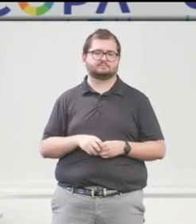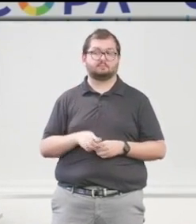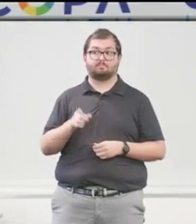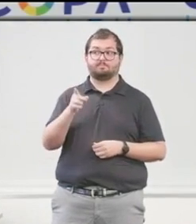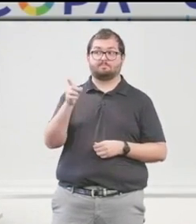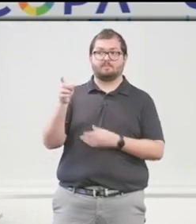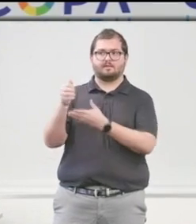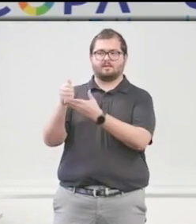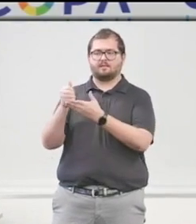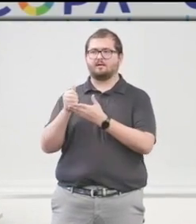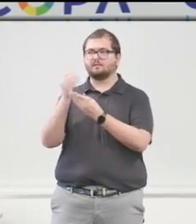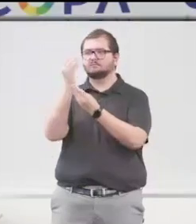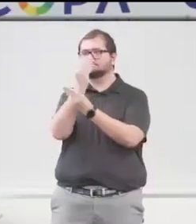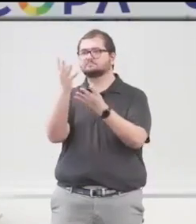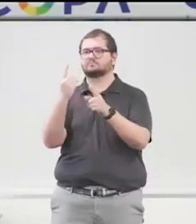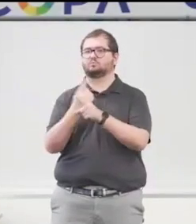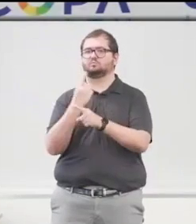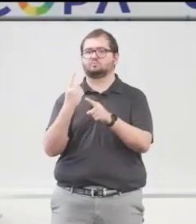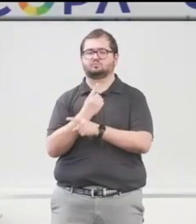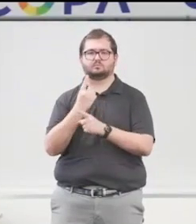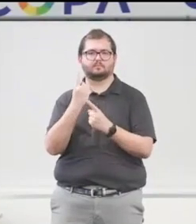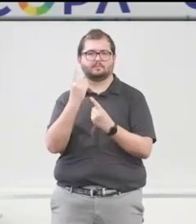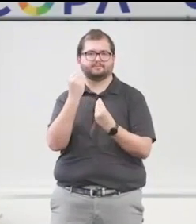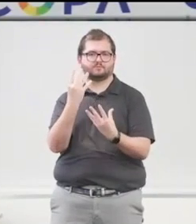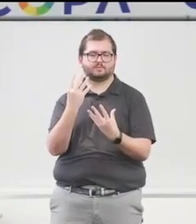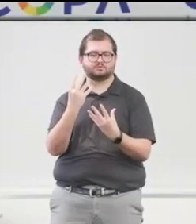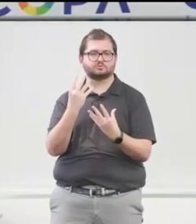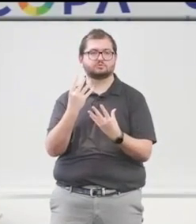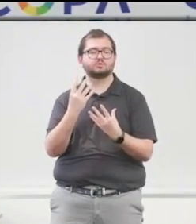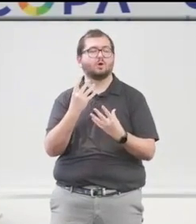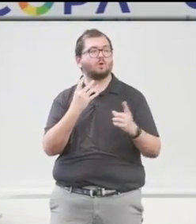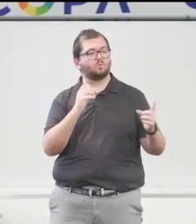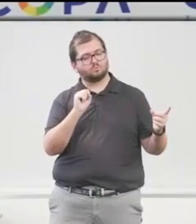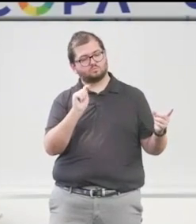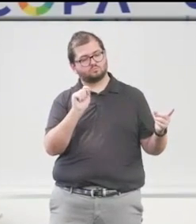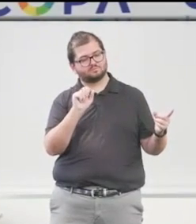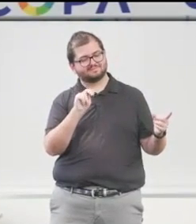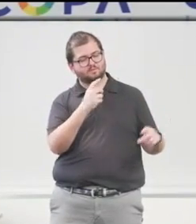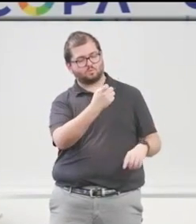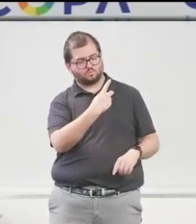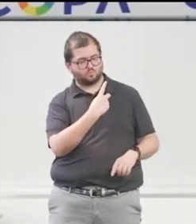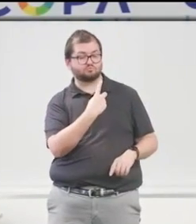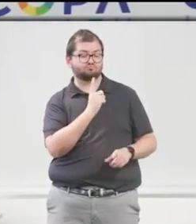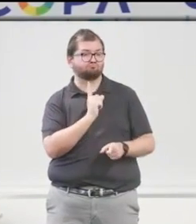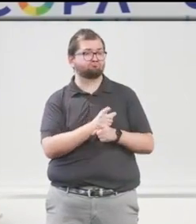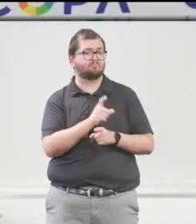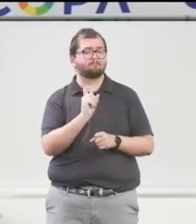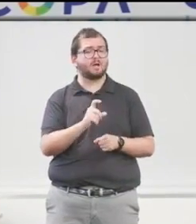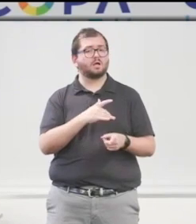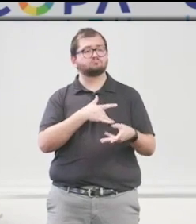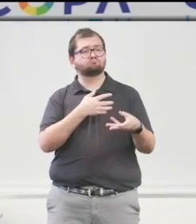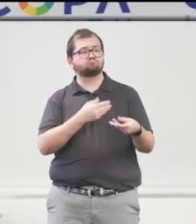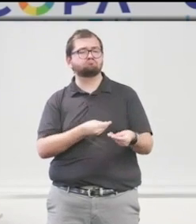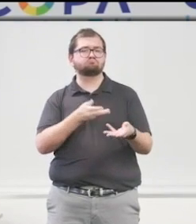us disseminate accurate information and getting it out there. So going back to what you're asking, Stan, yes, there is a level of that we acknowledge these